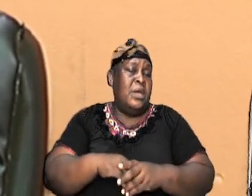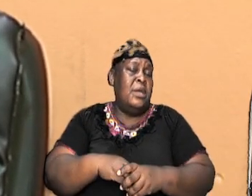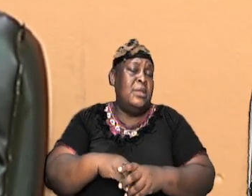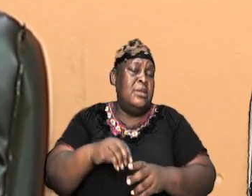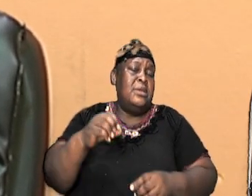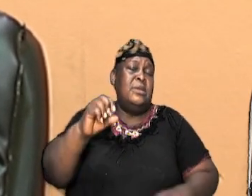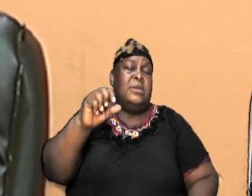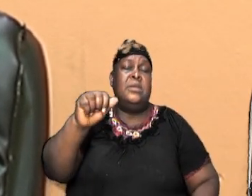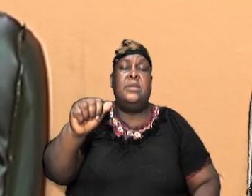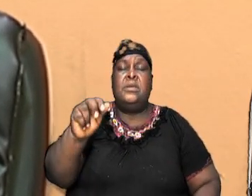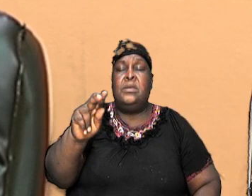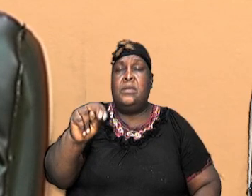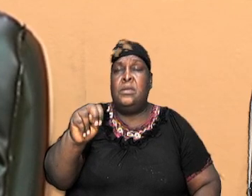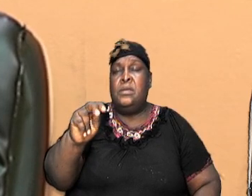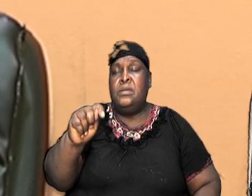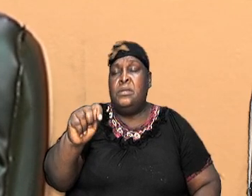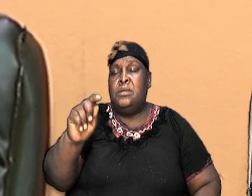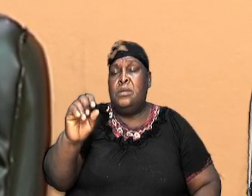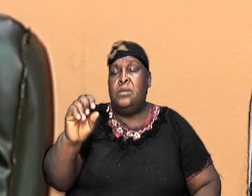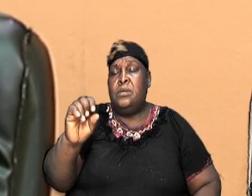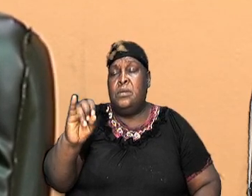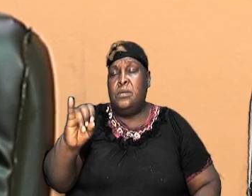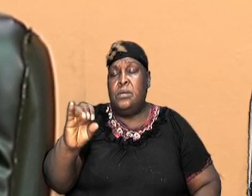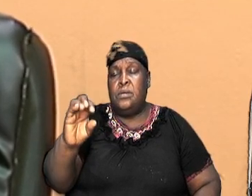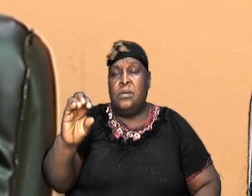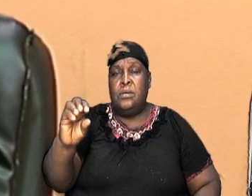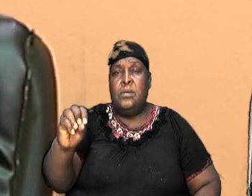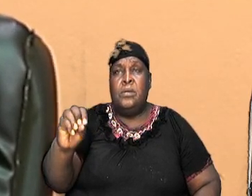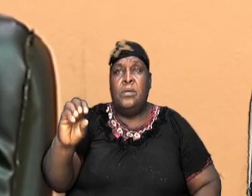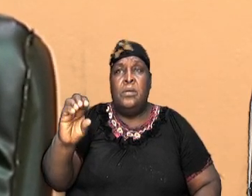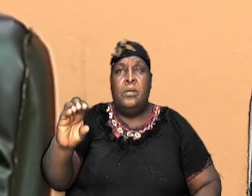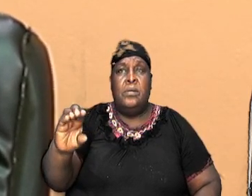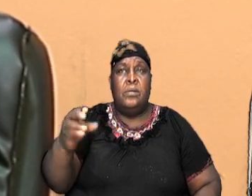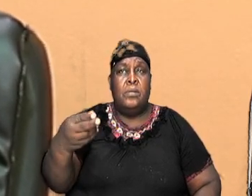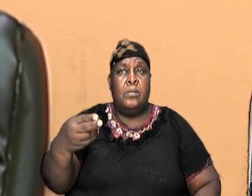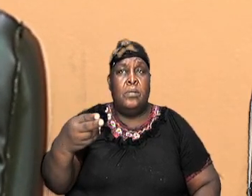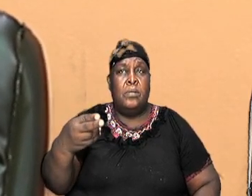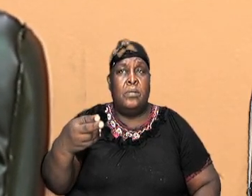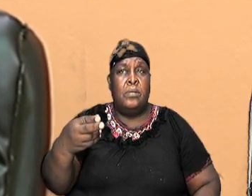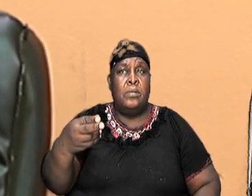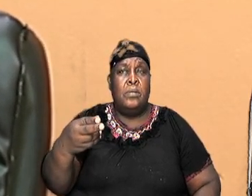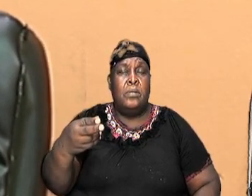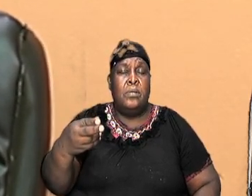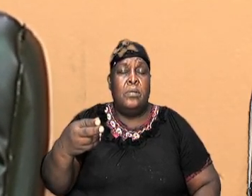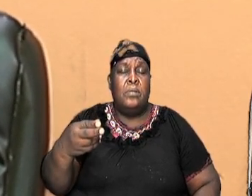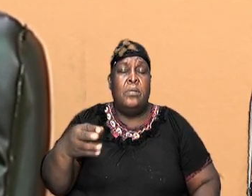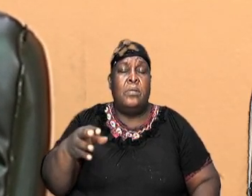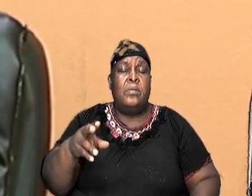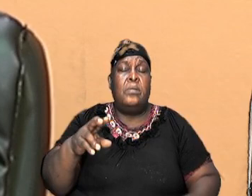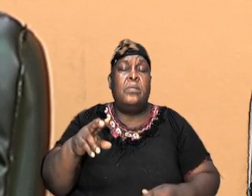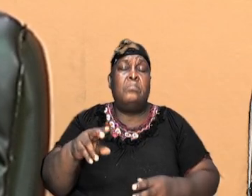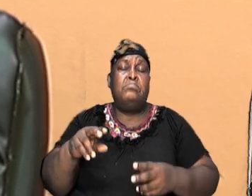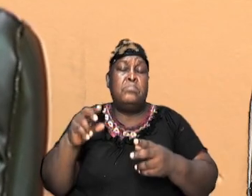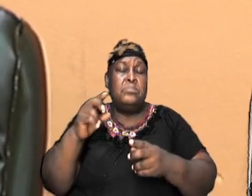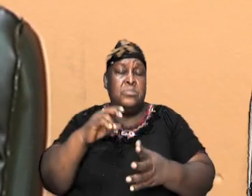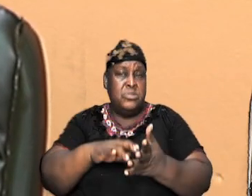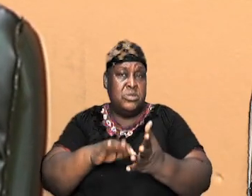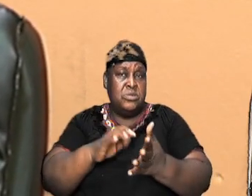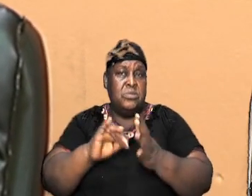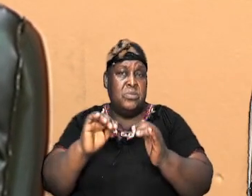We also look at the implication as in terms of how Jesus uses the term, follow